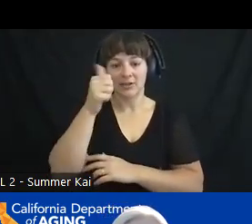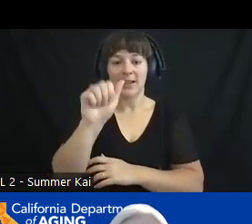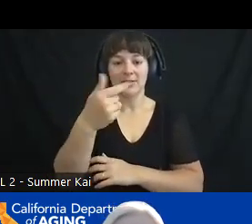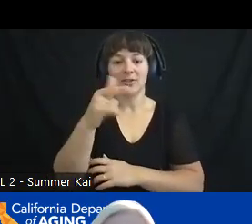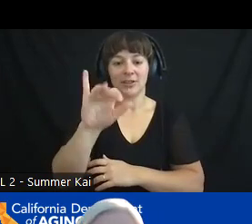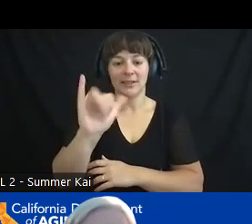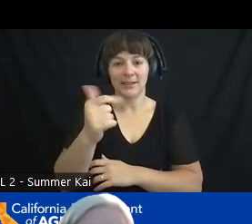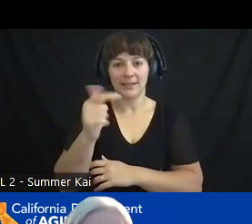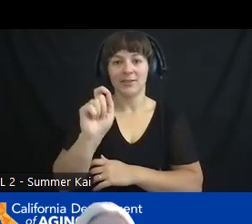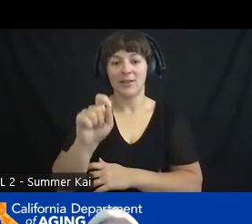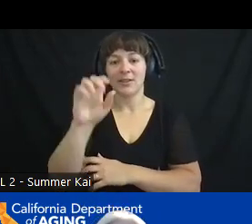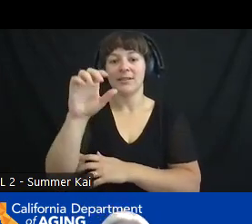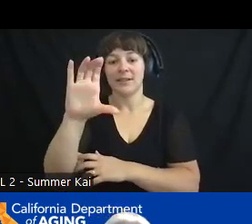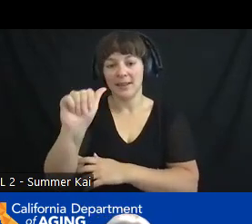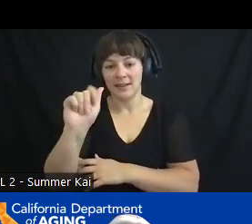@aging.ca.gov.